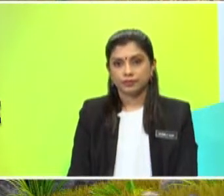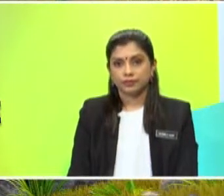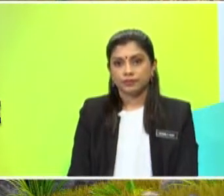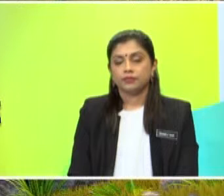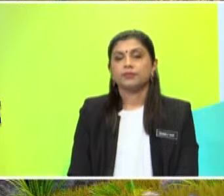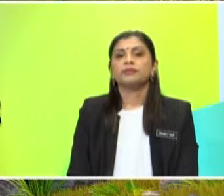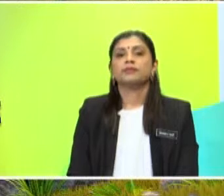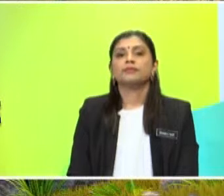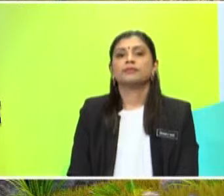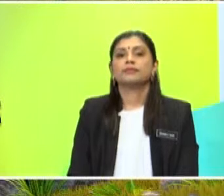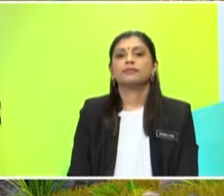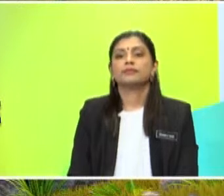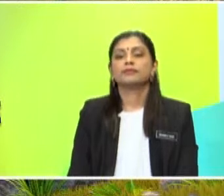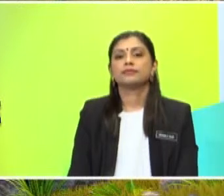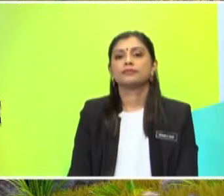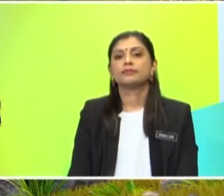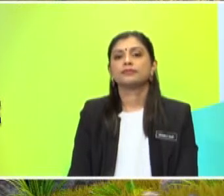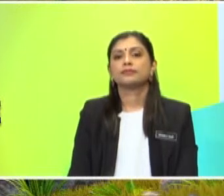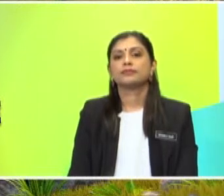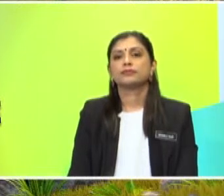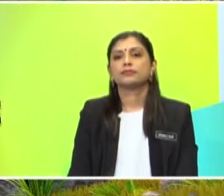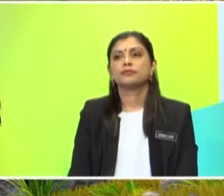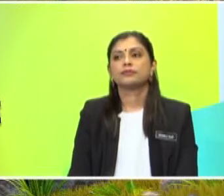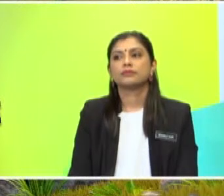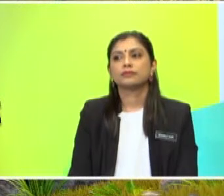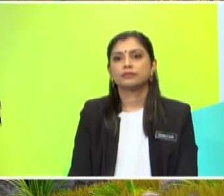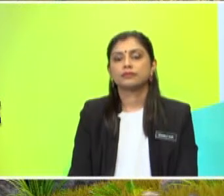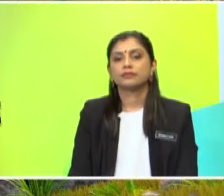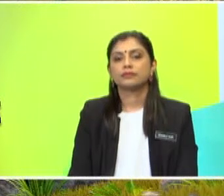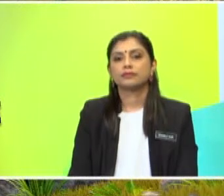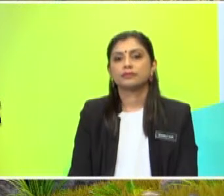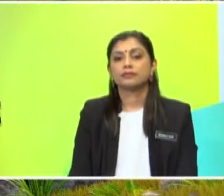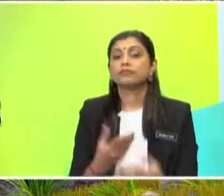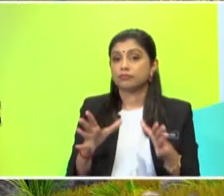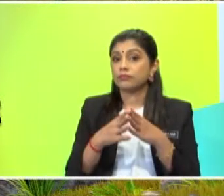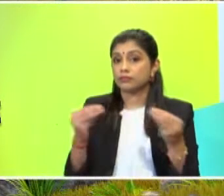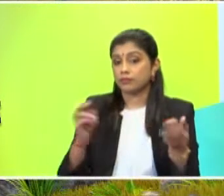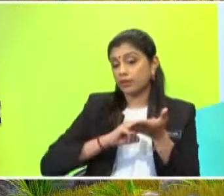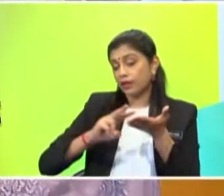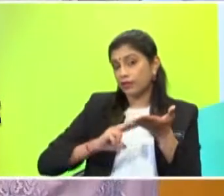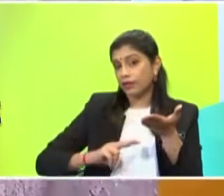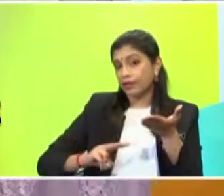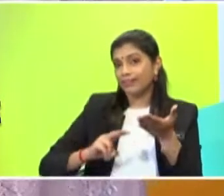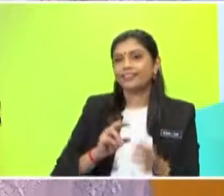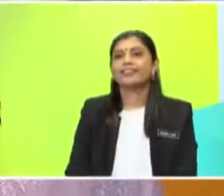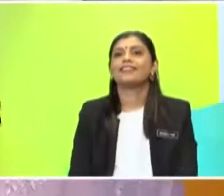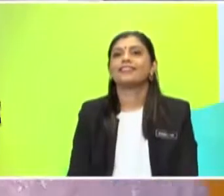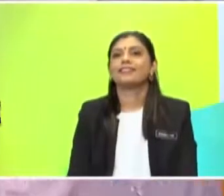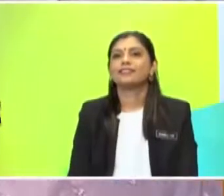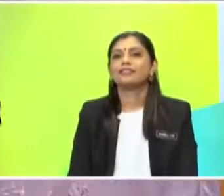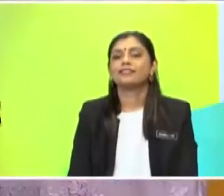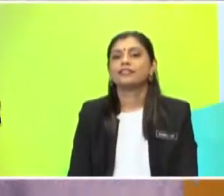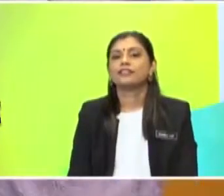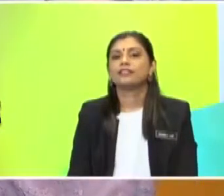I need you to give some information about it. Zura. Thank you, cool. Lias Zura. Okay, now,